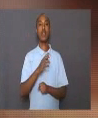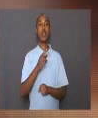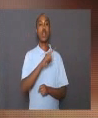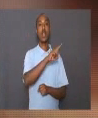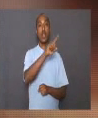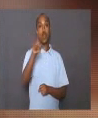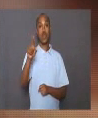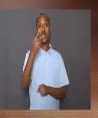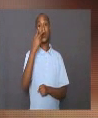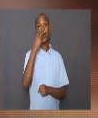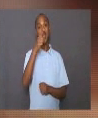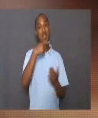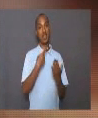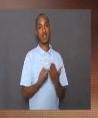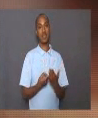see here.